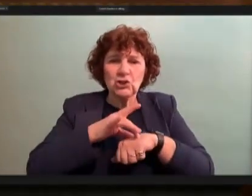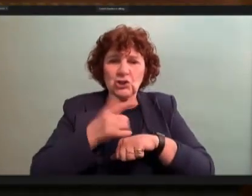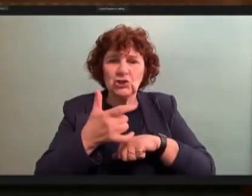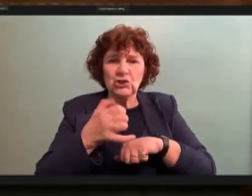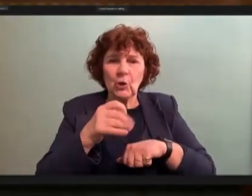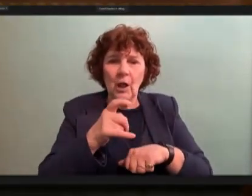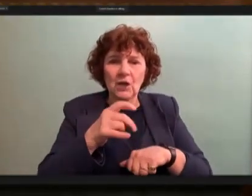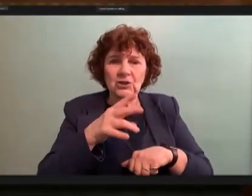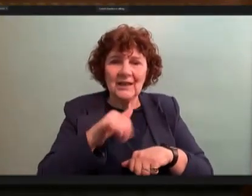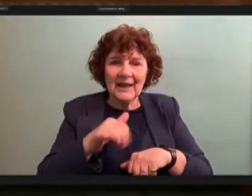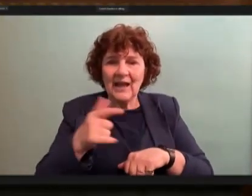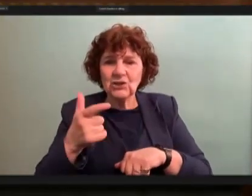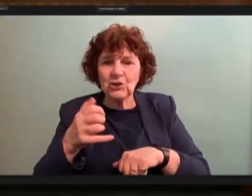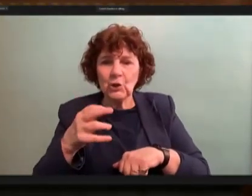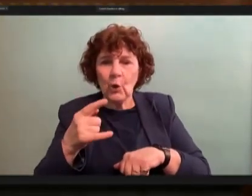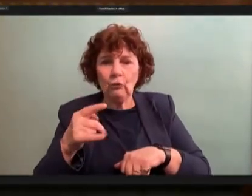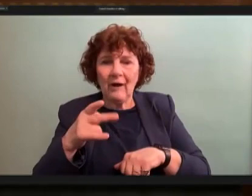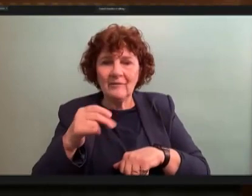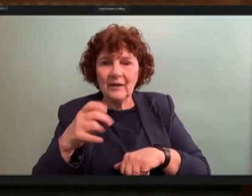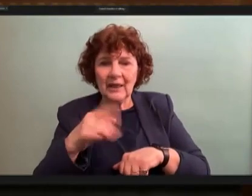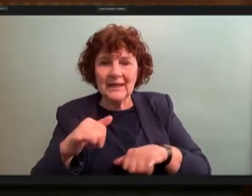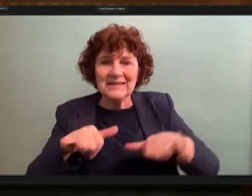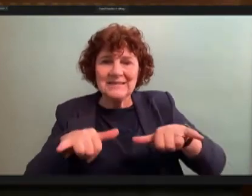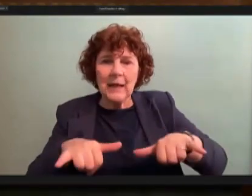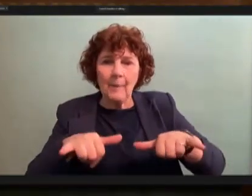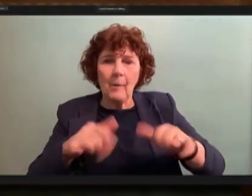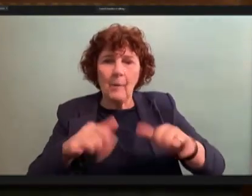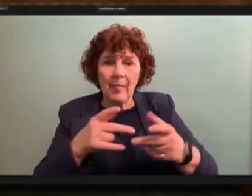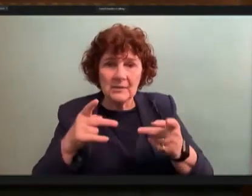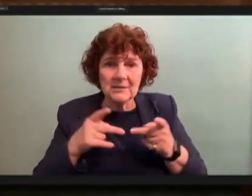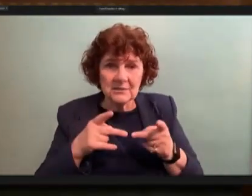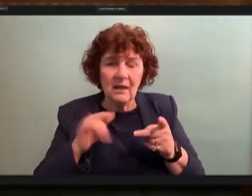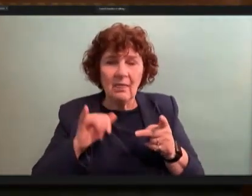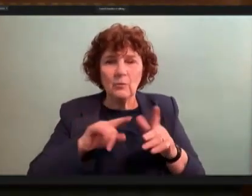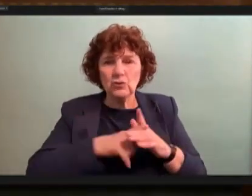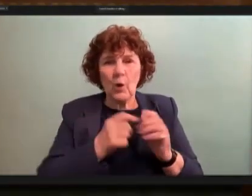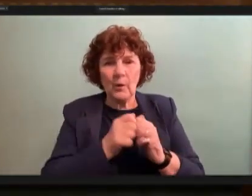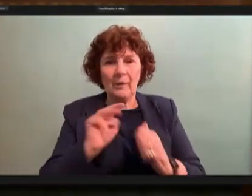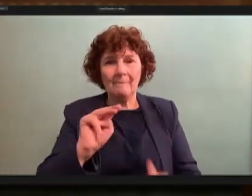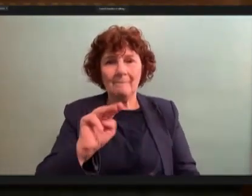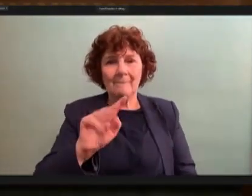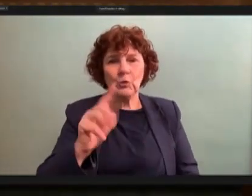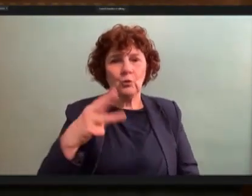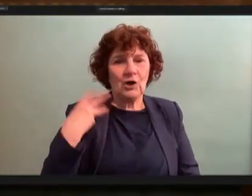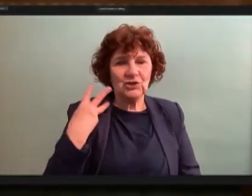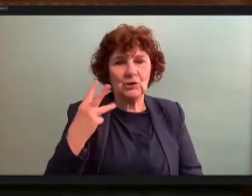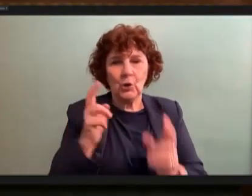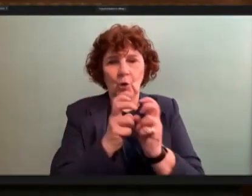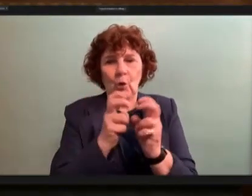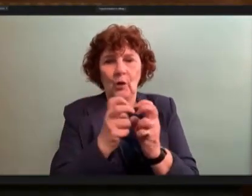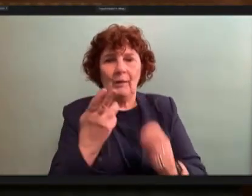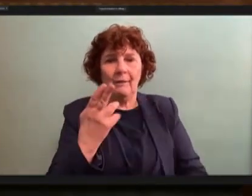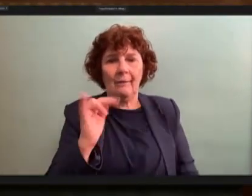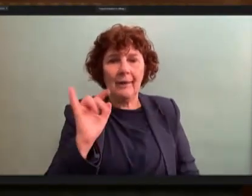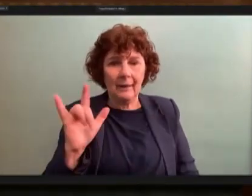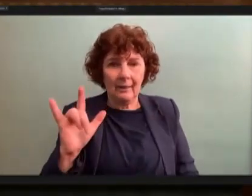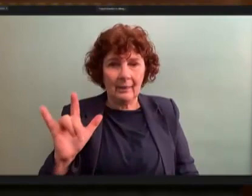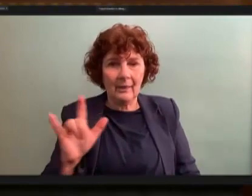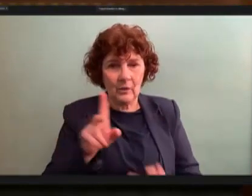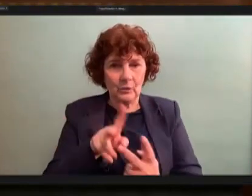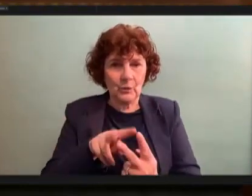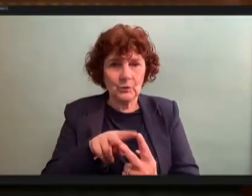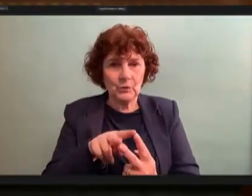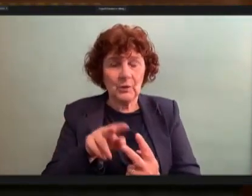geographically stable places, which would begin with Mount Washington and Squirrel Hill. The second thing